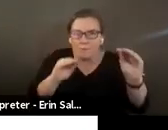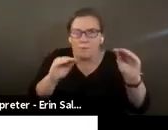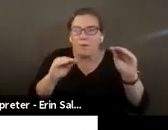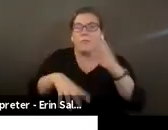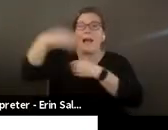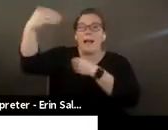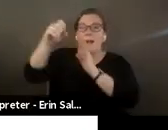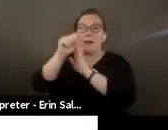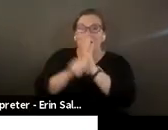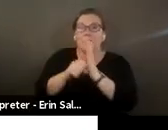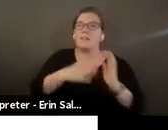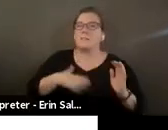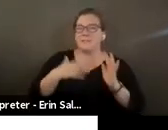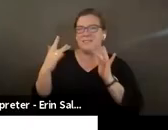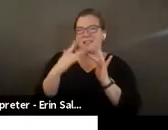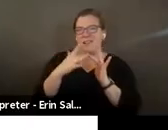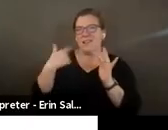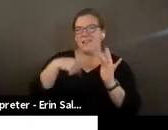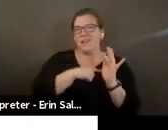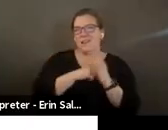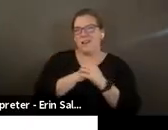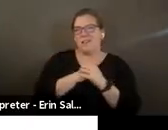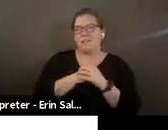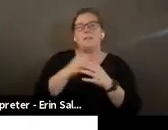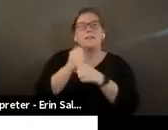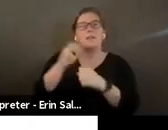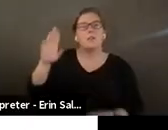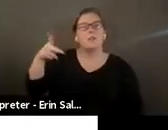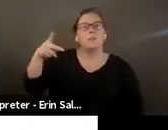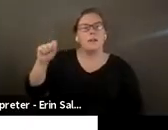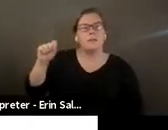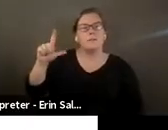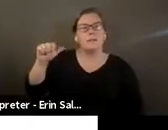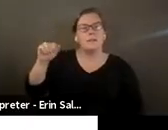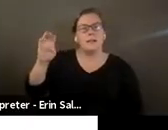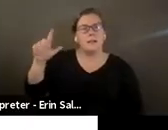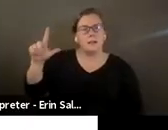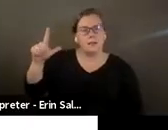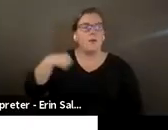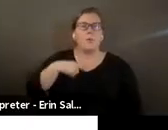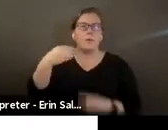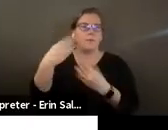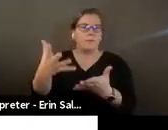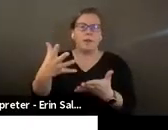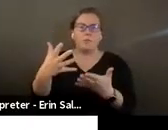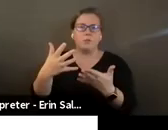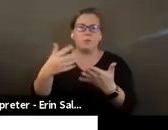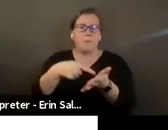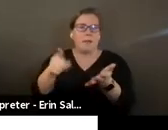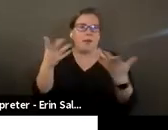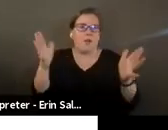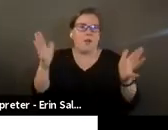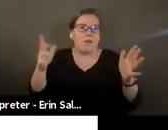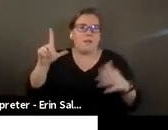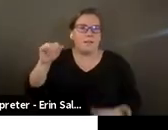state, please contact us to get a UPS label. We provide a prepaid UPS label, and that ensures